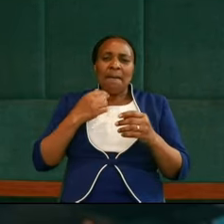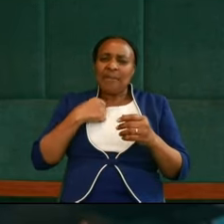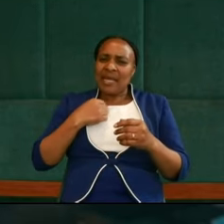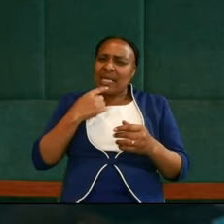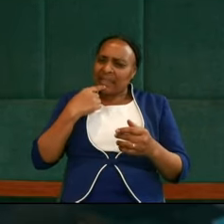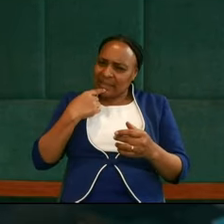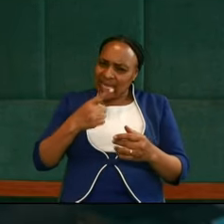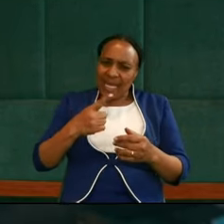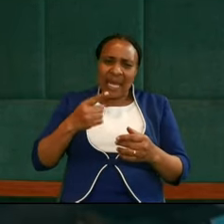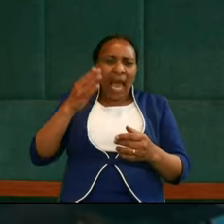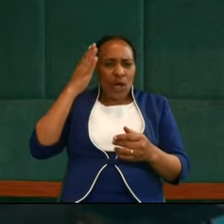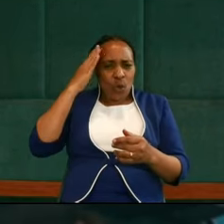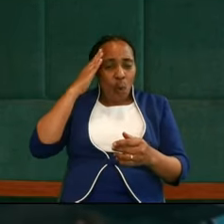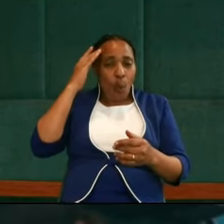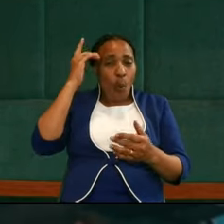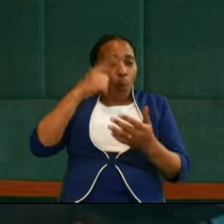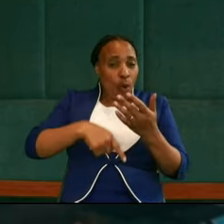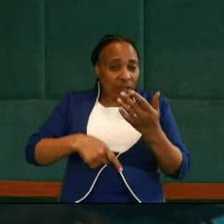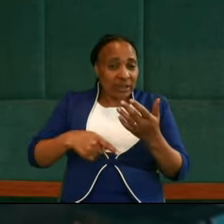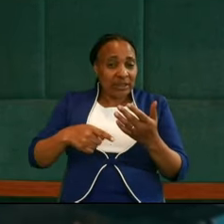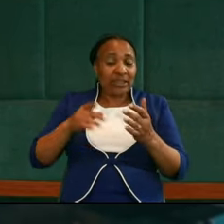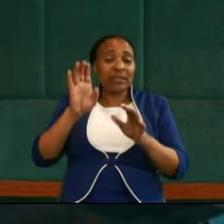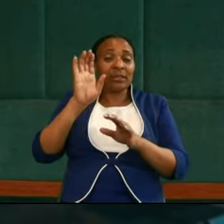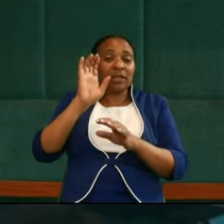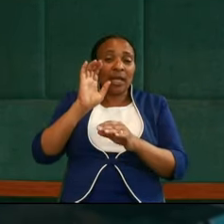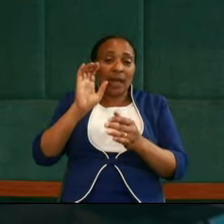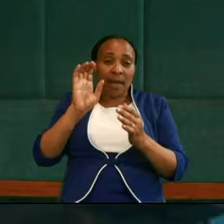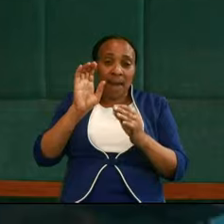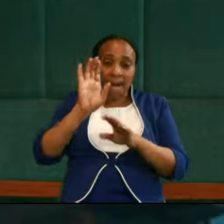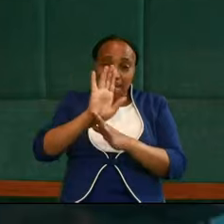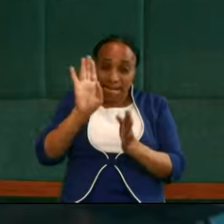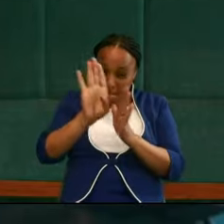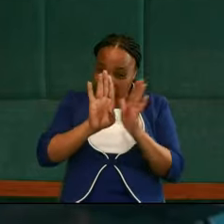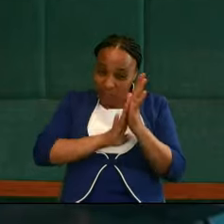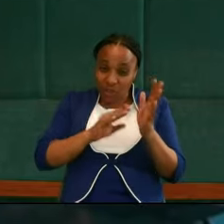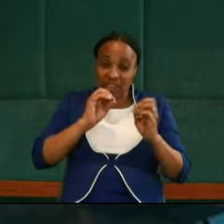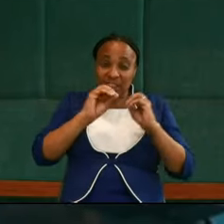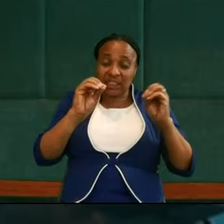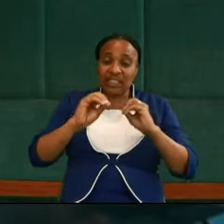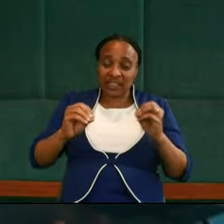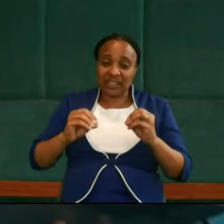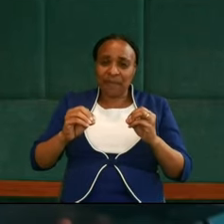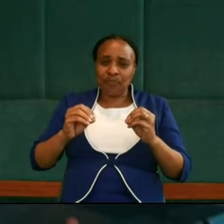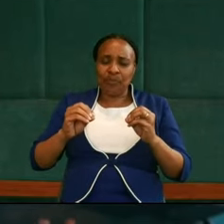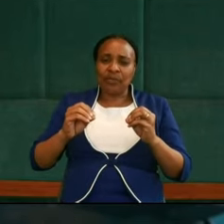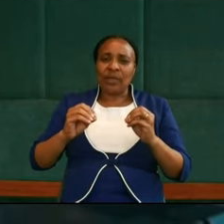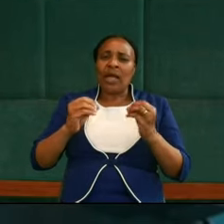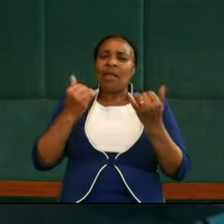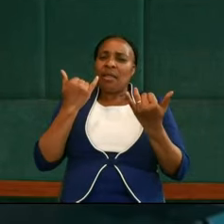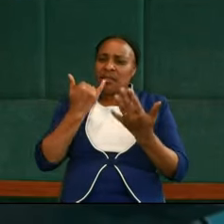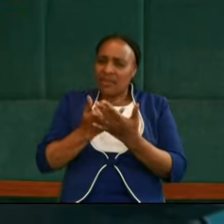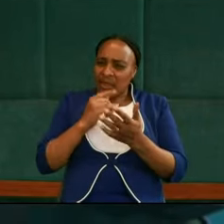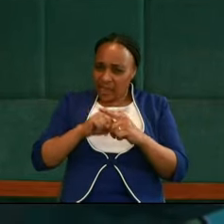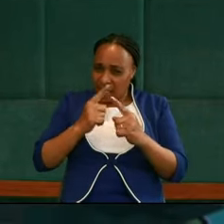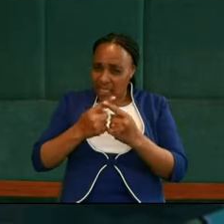is teaching. I believe what the Bible is teaching. It reminds me of the word of Robert Murray.